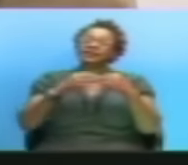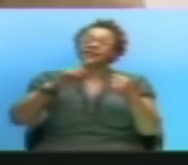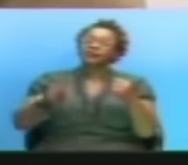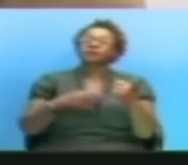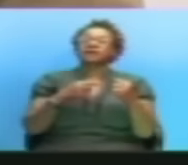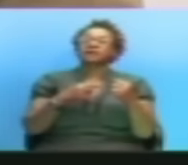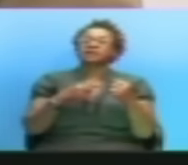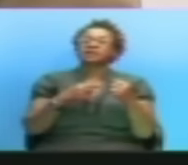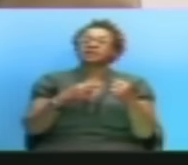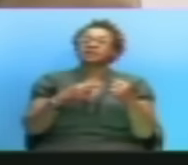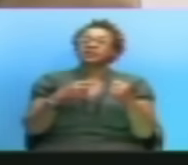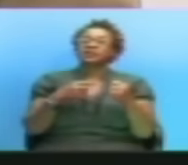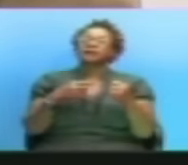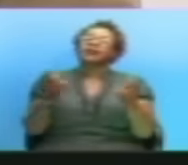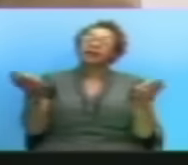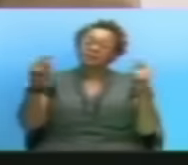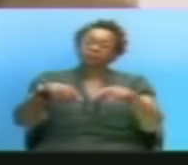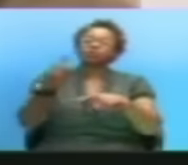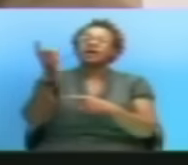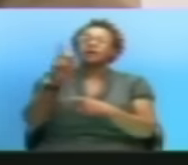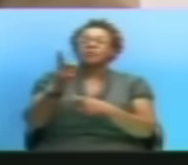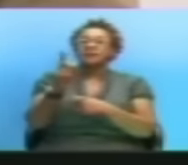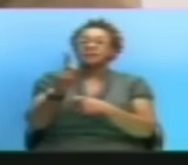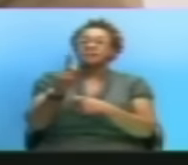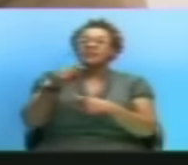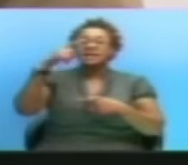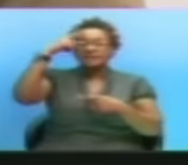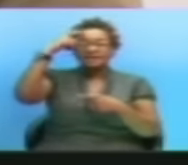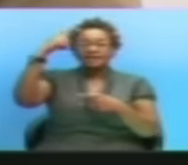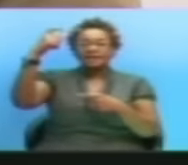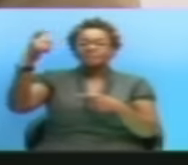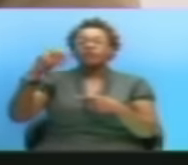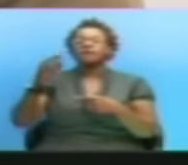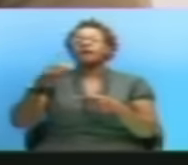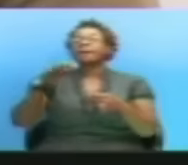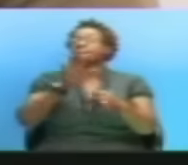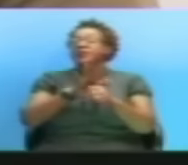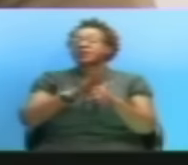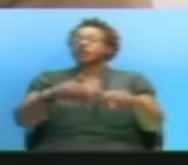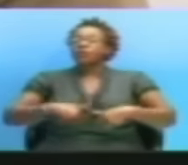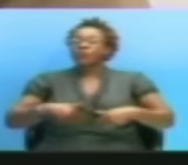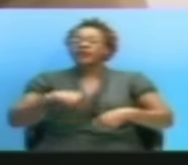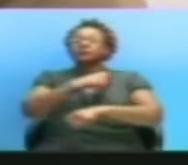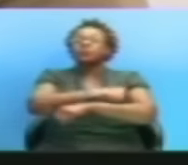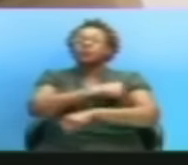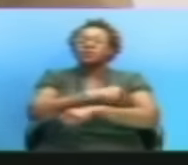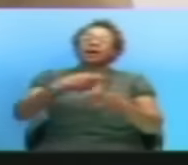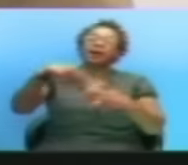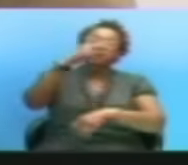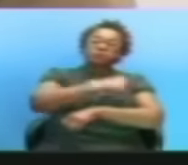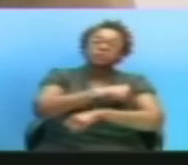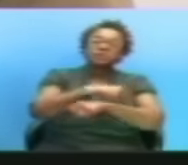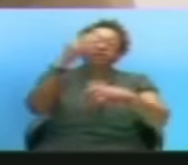800,000 end up to this city. It is the dream of many young Kenyans in schools, in high schools, in